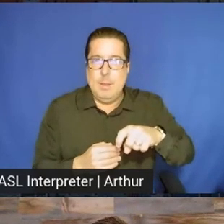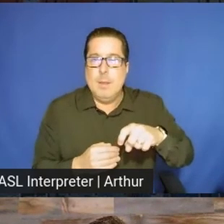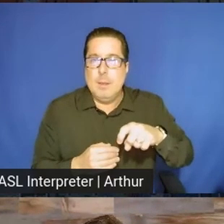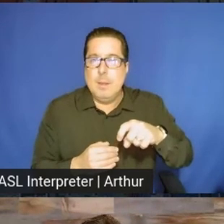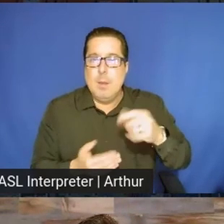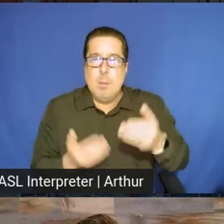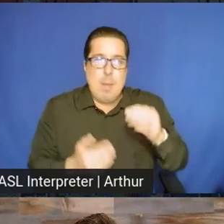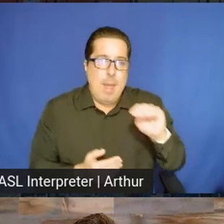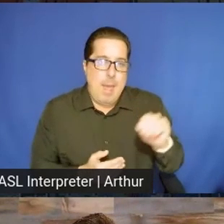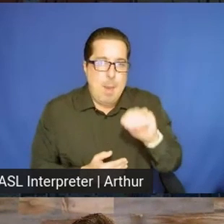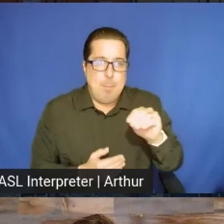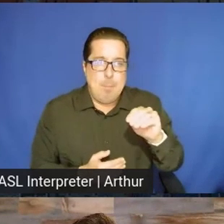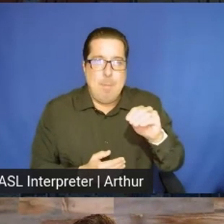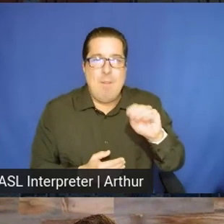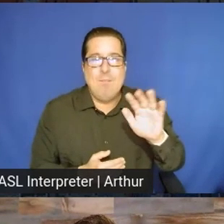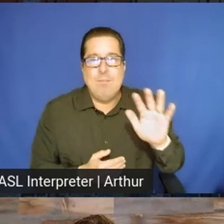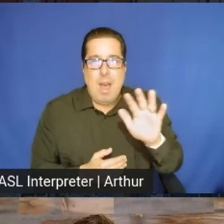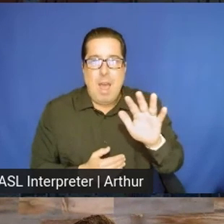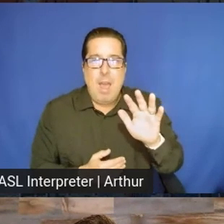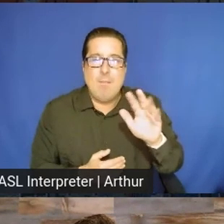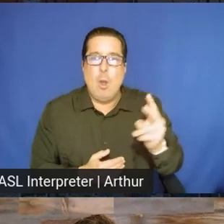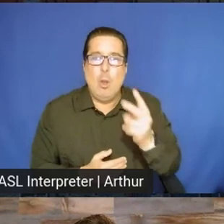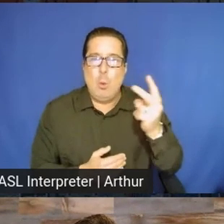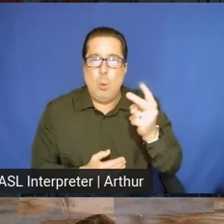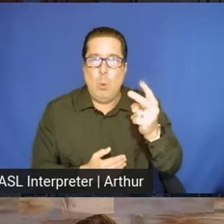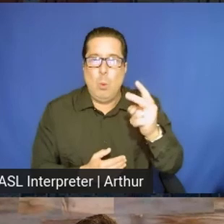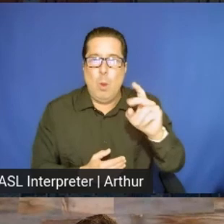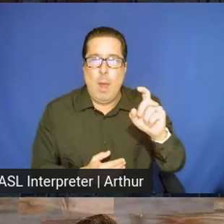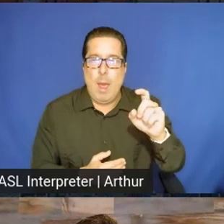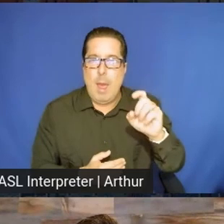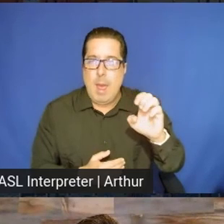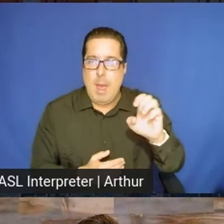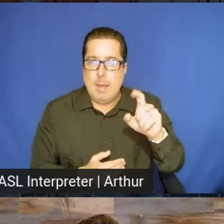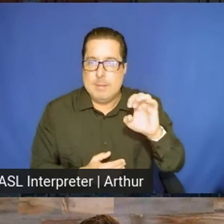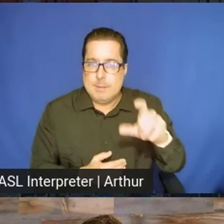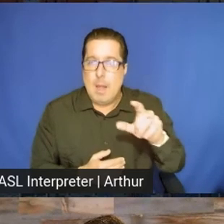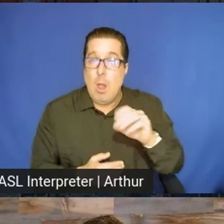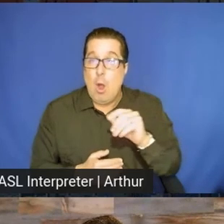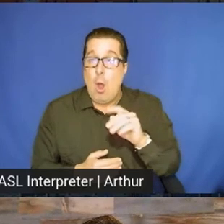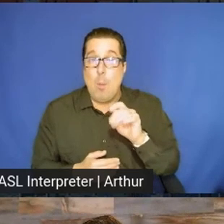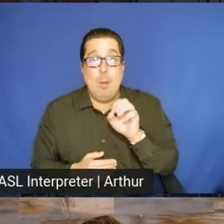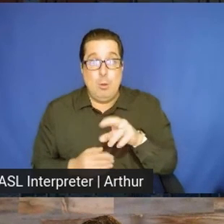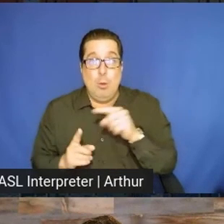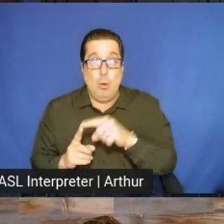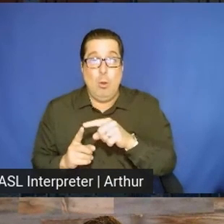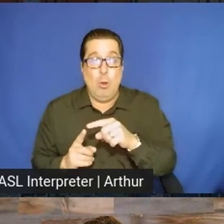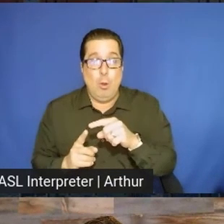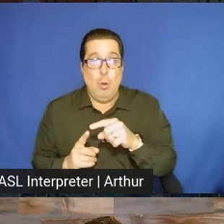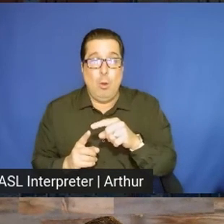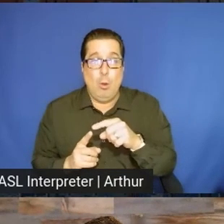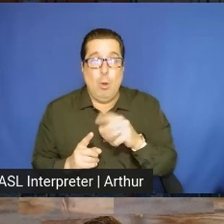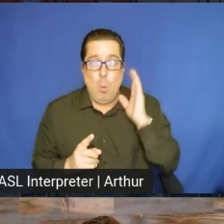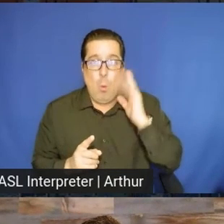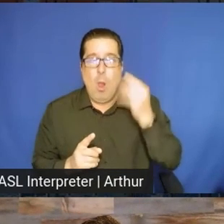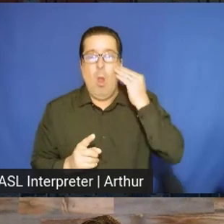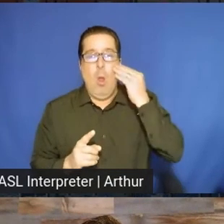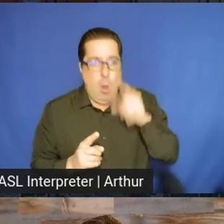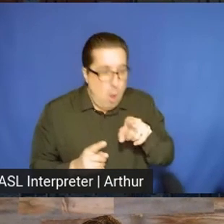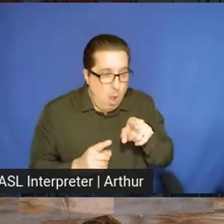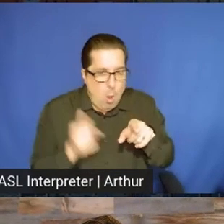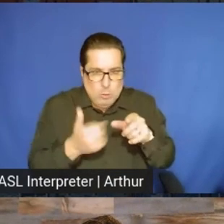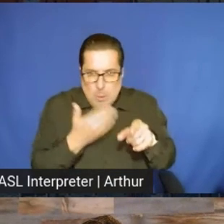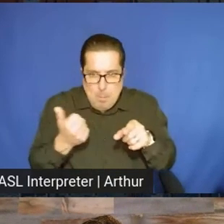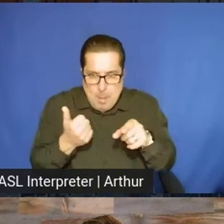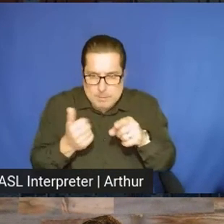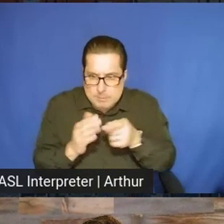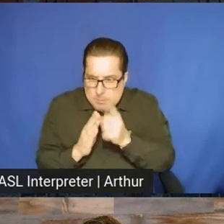M5 2XL that I need to provision. And Karpenter's going to be intelligent enough where it knows, it's going to look to say, what's the best instance that